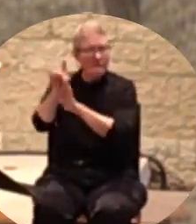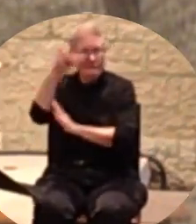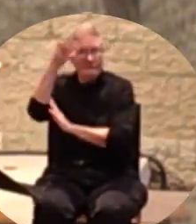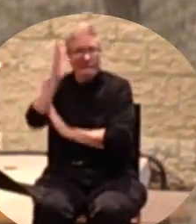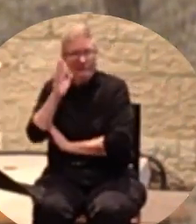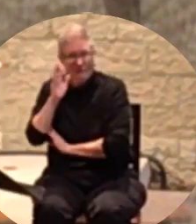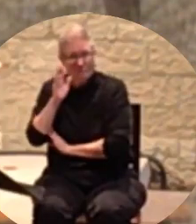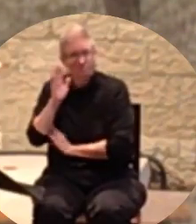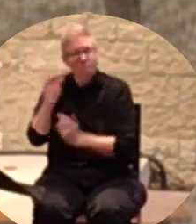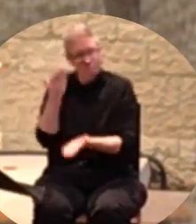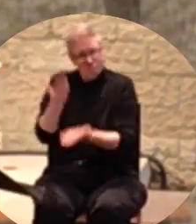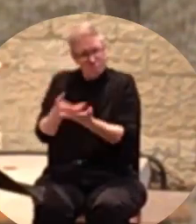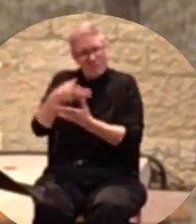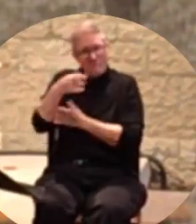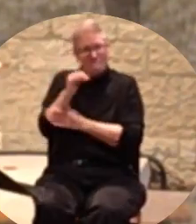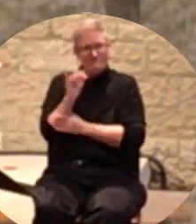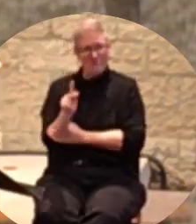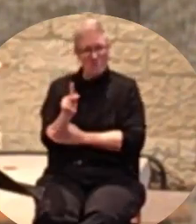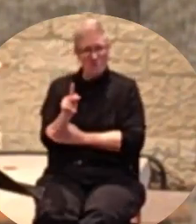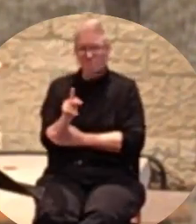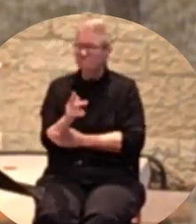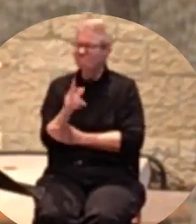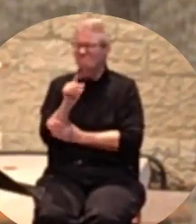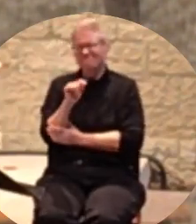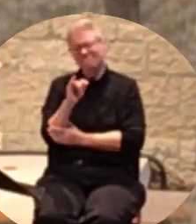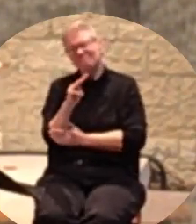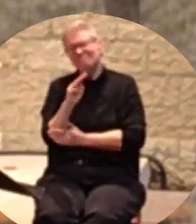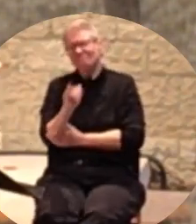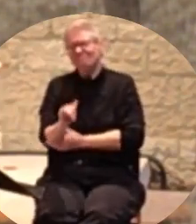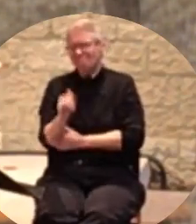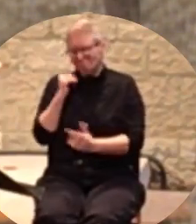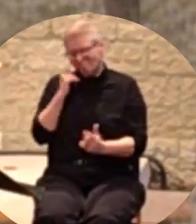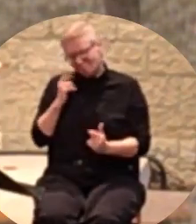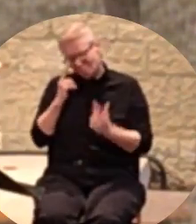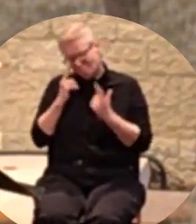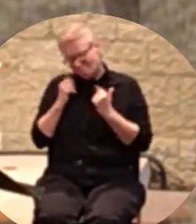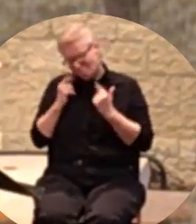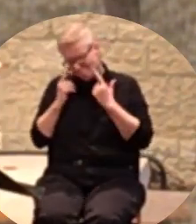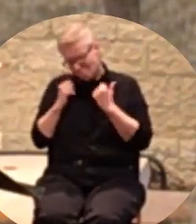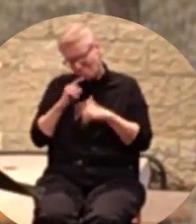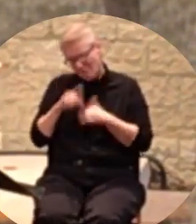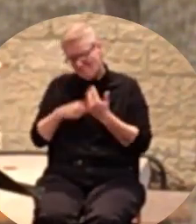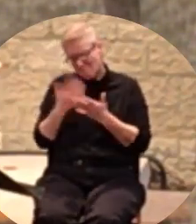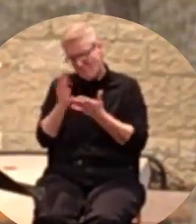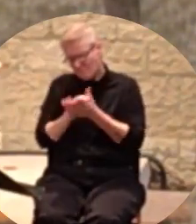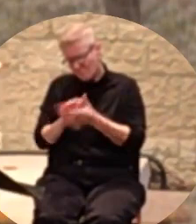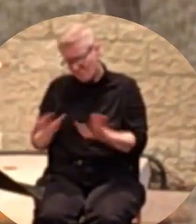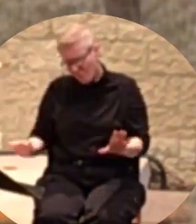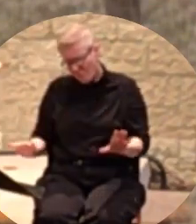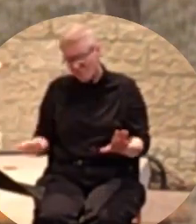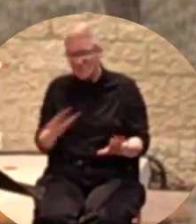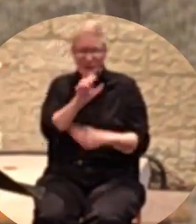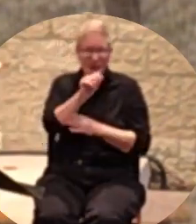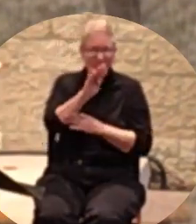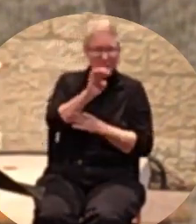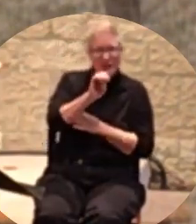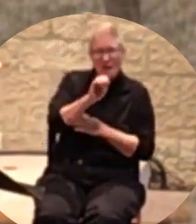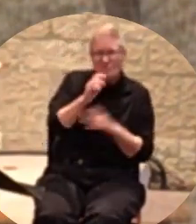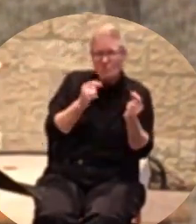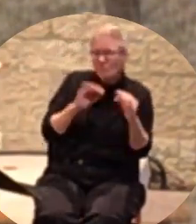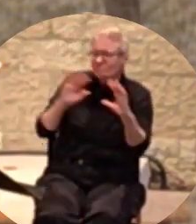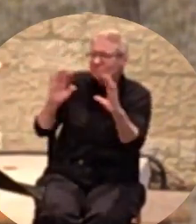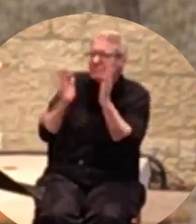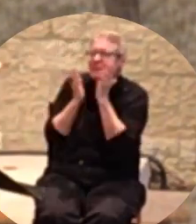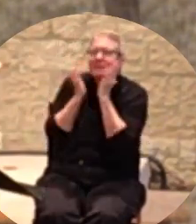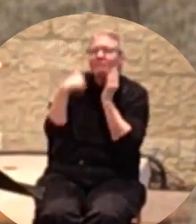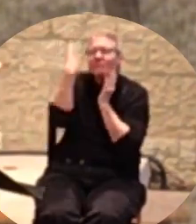to cry about the divorce, and Abe lovingly held his face in both hands and looked him straight